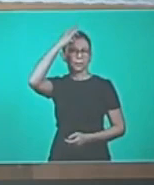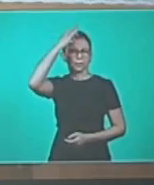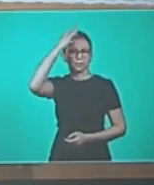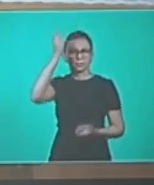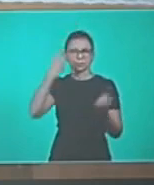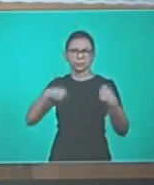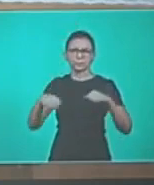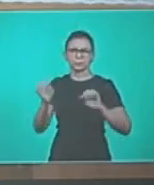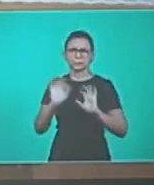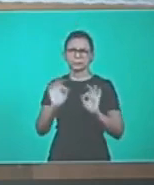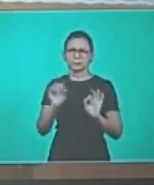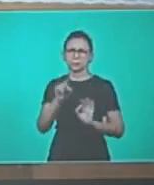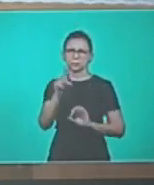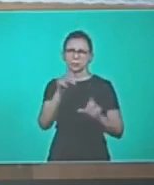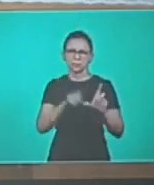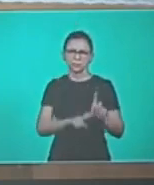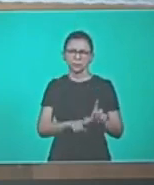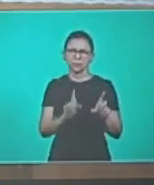And